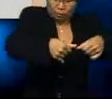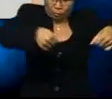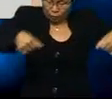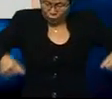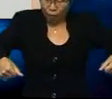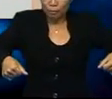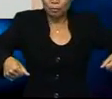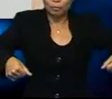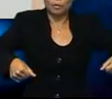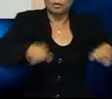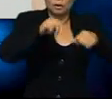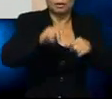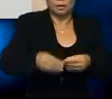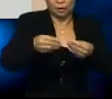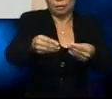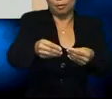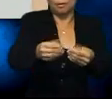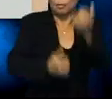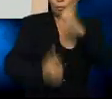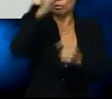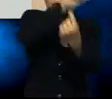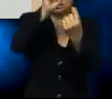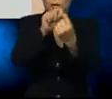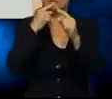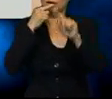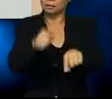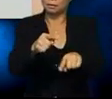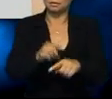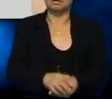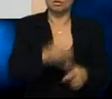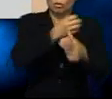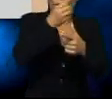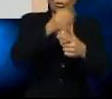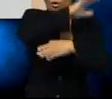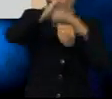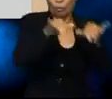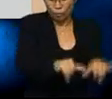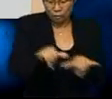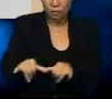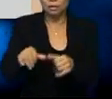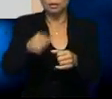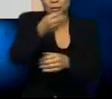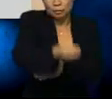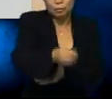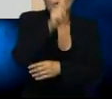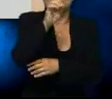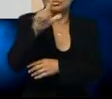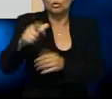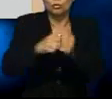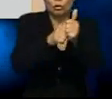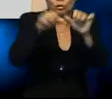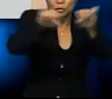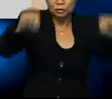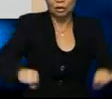like rulers or measuring tapes will provide us with the most accurate answer. All measuring tools